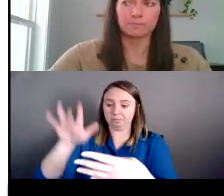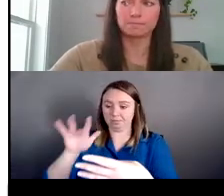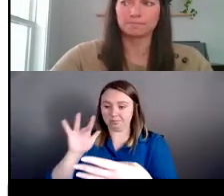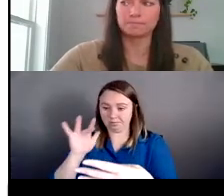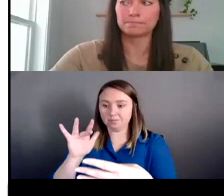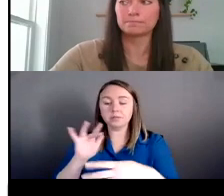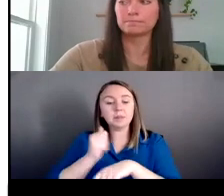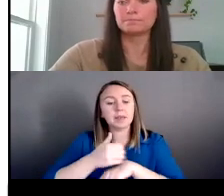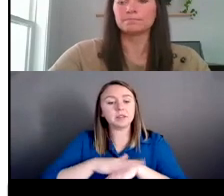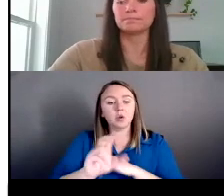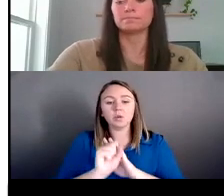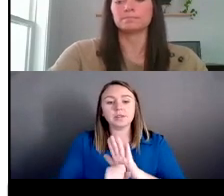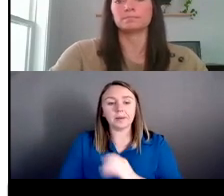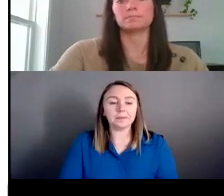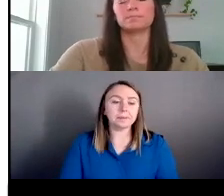state.